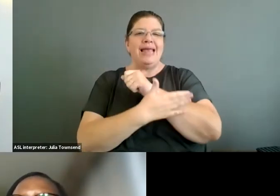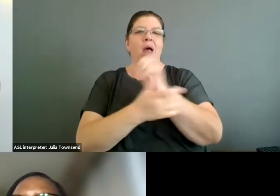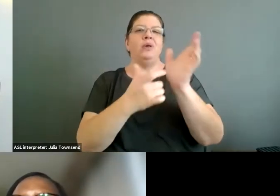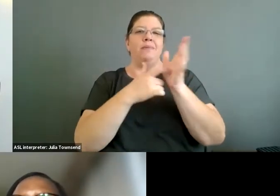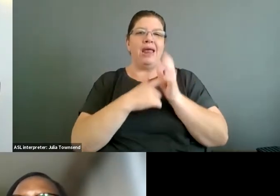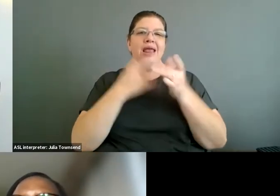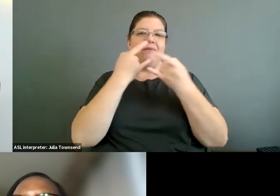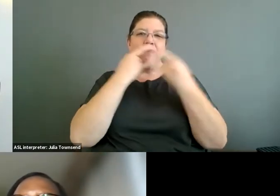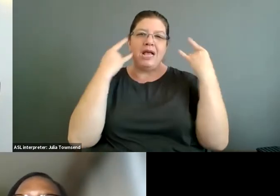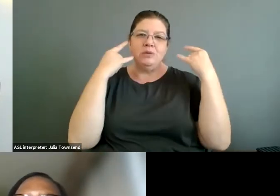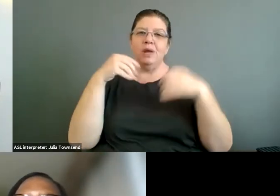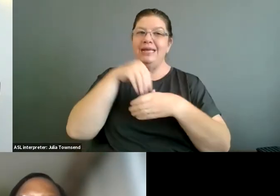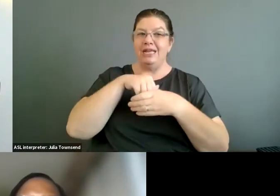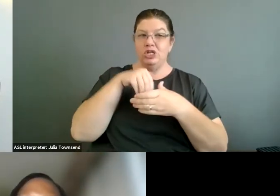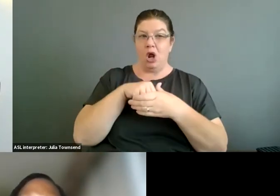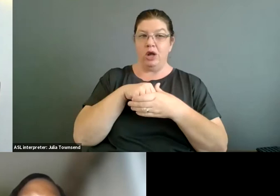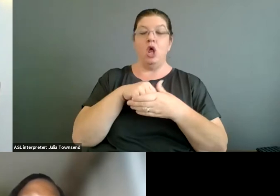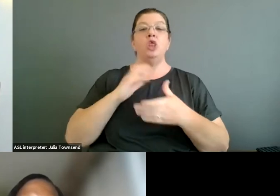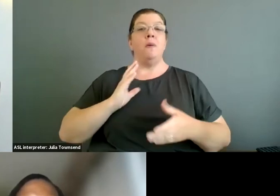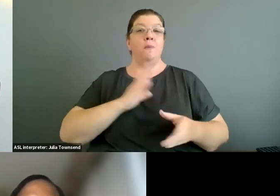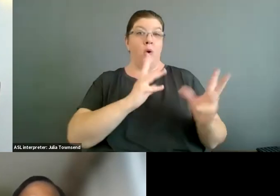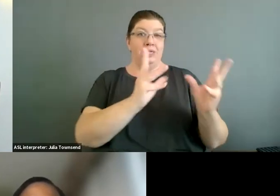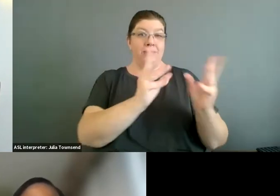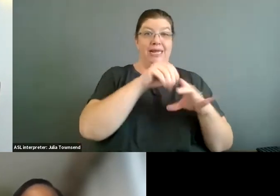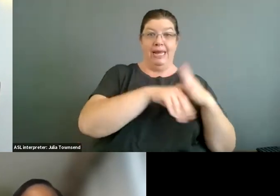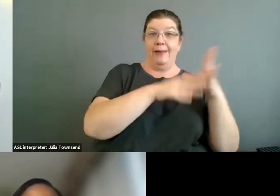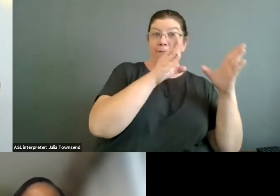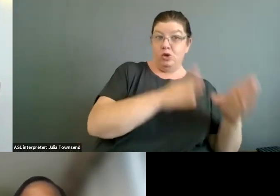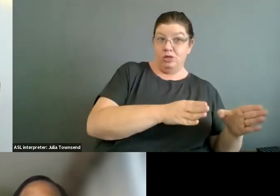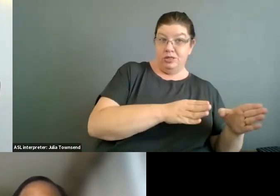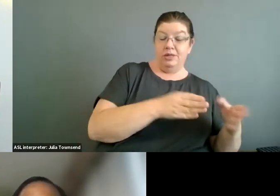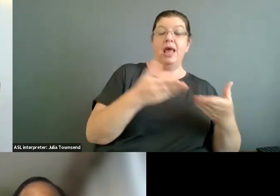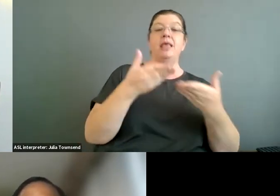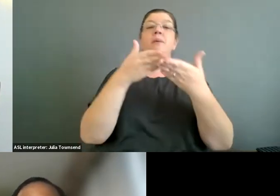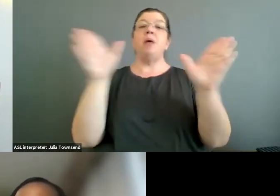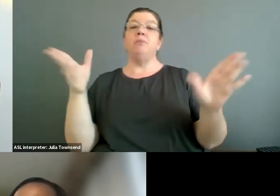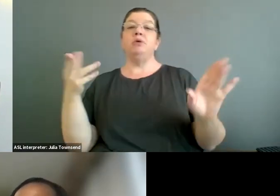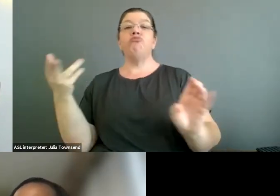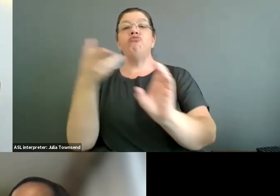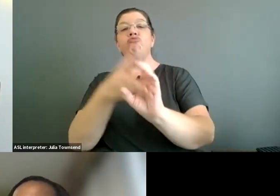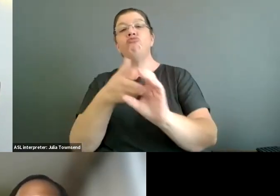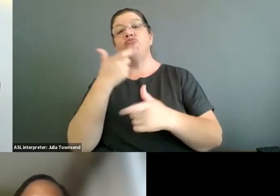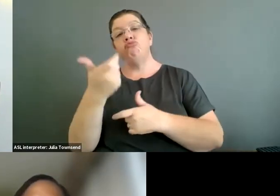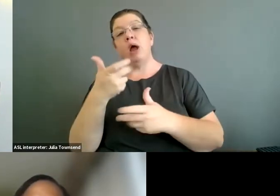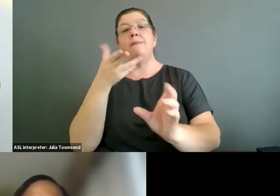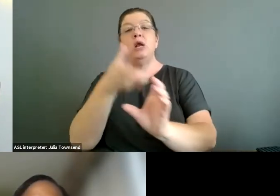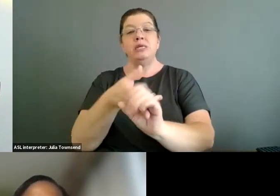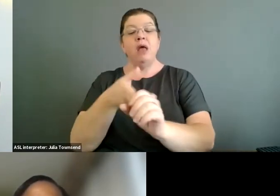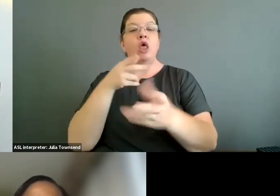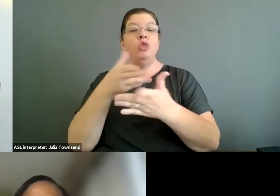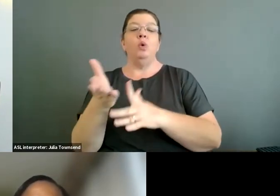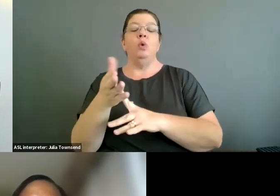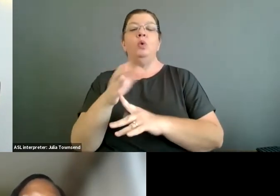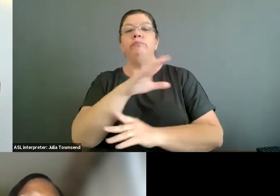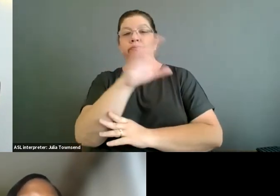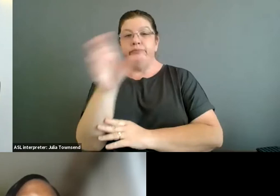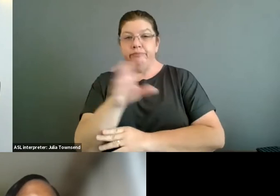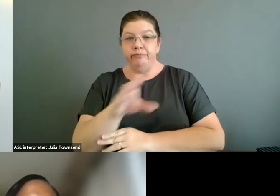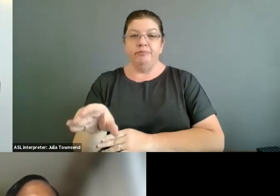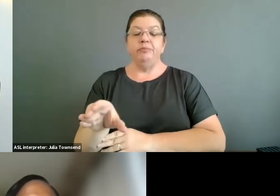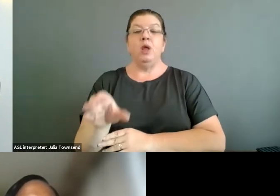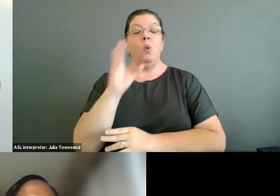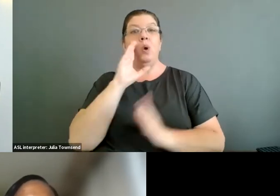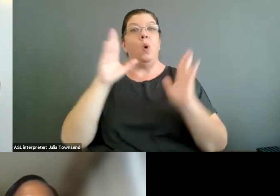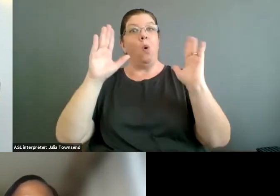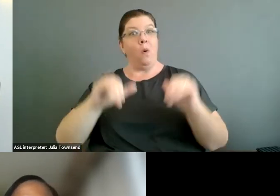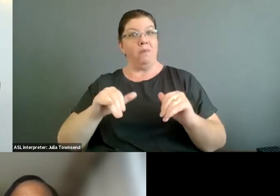indoors. The board is meeting in person, and the public may participate through live streaming. We look forward to inviting the public